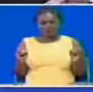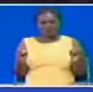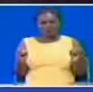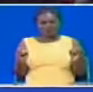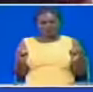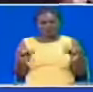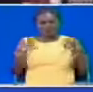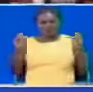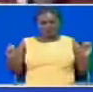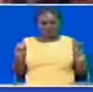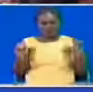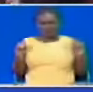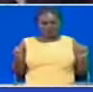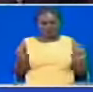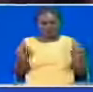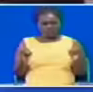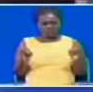Why?